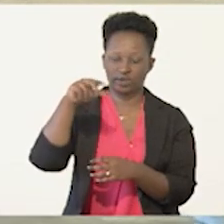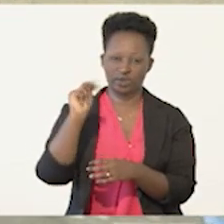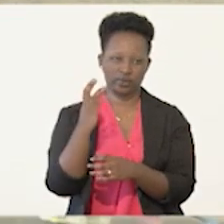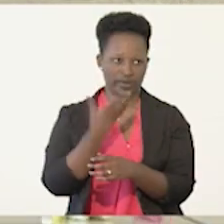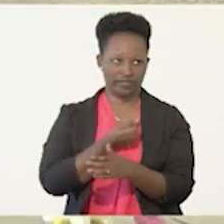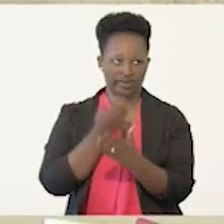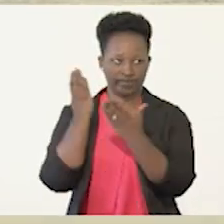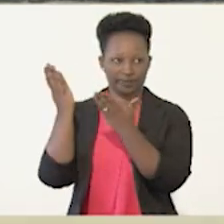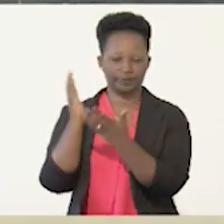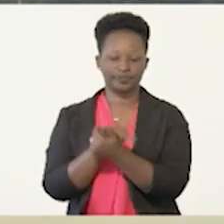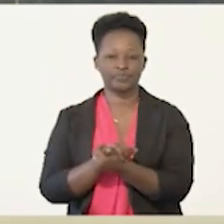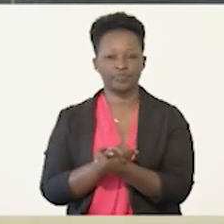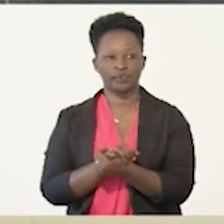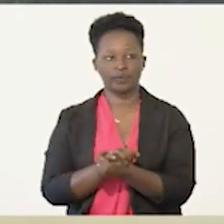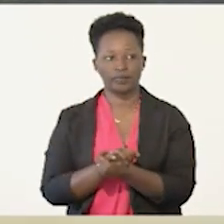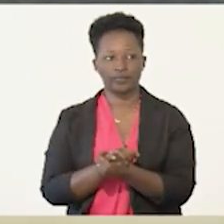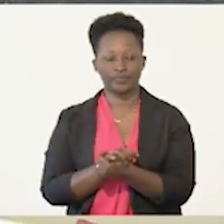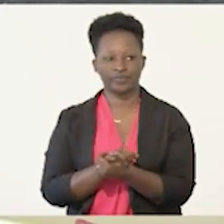So our solution,